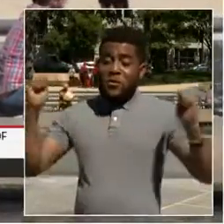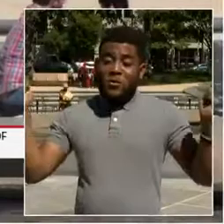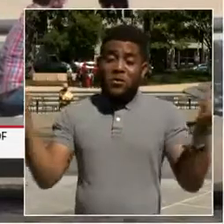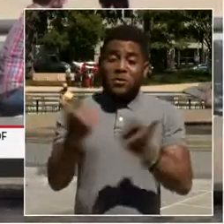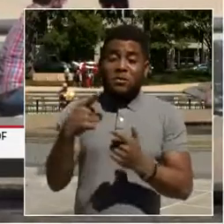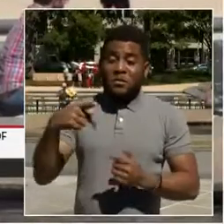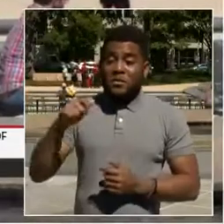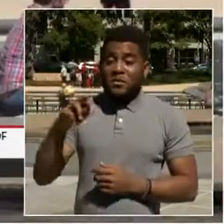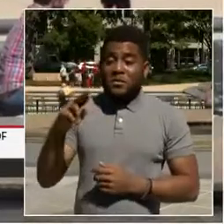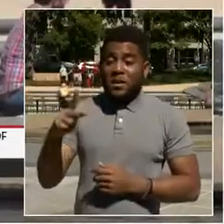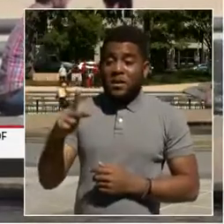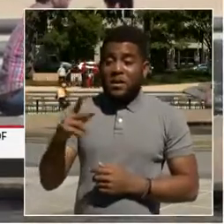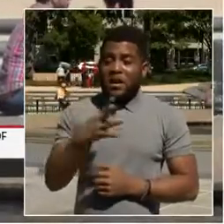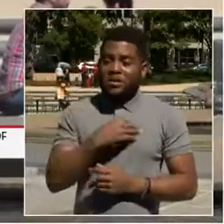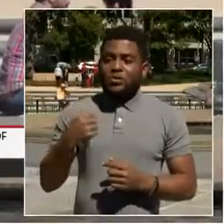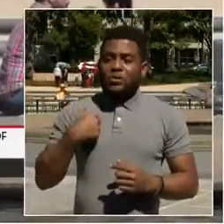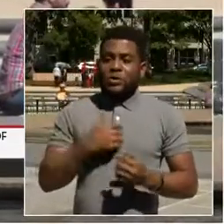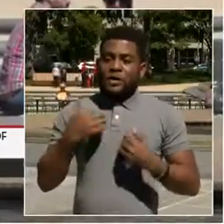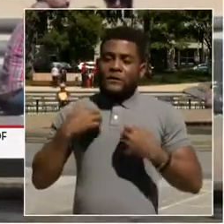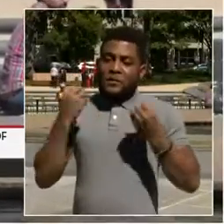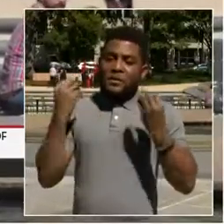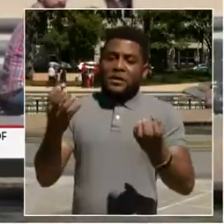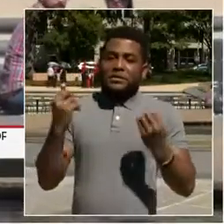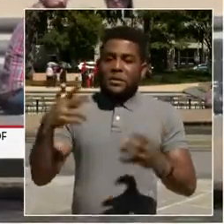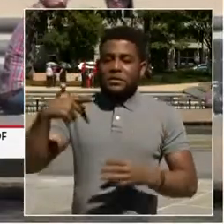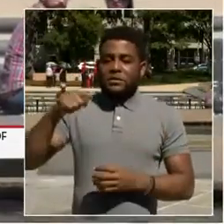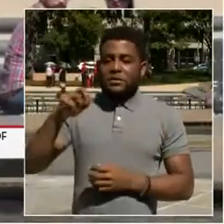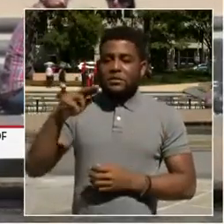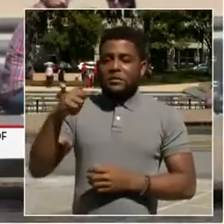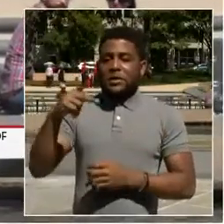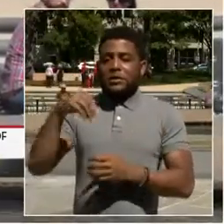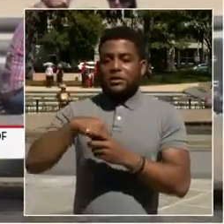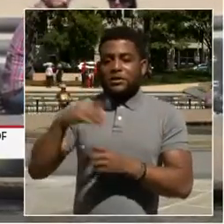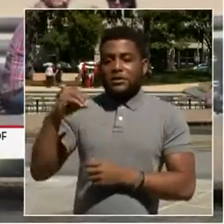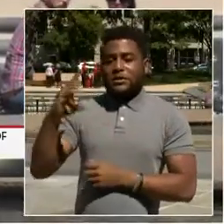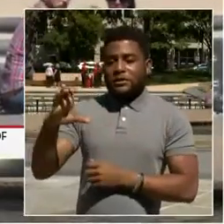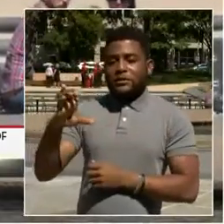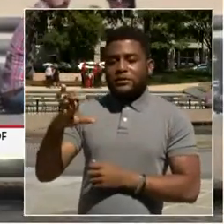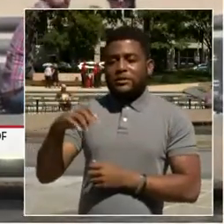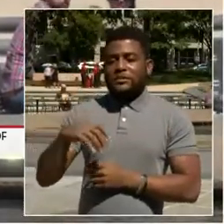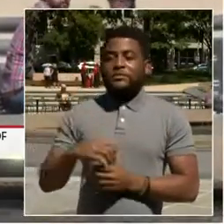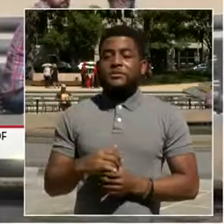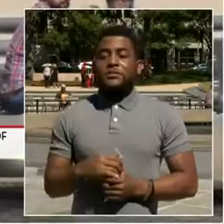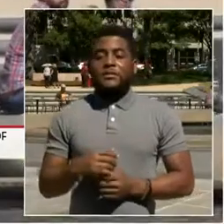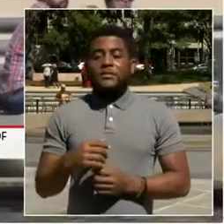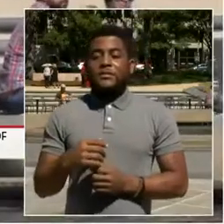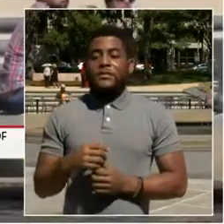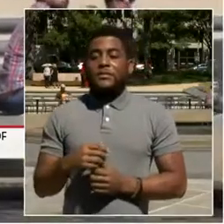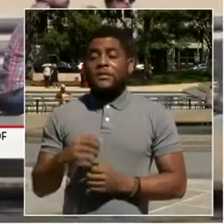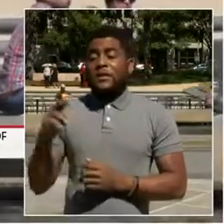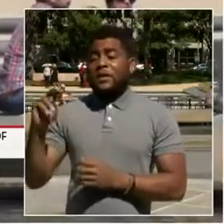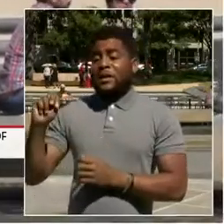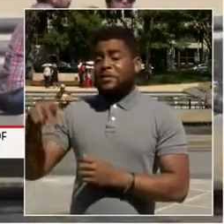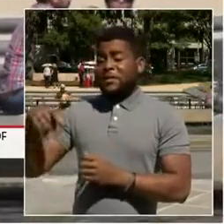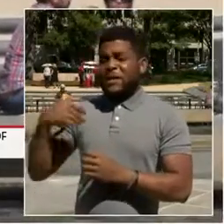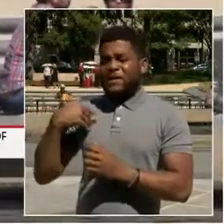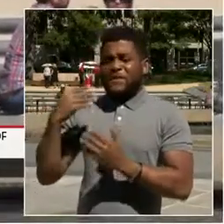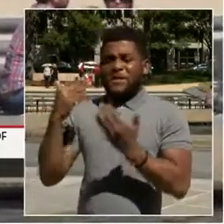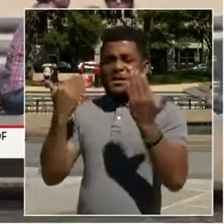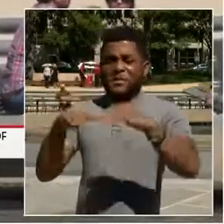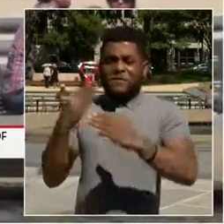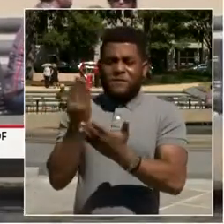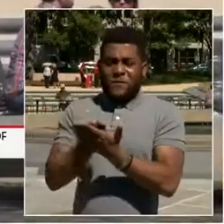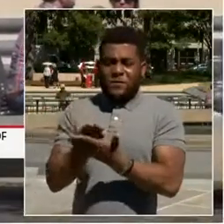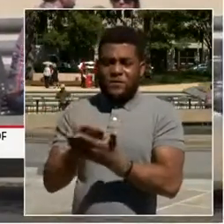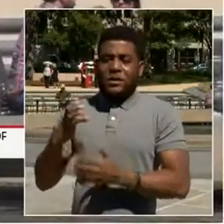a city of parks. But NPS has limited funding, and Congress does not do enough to